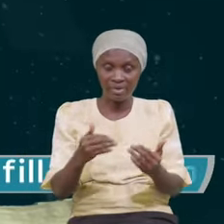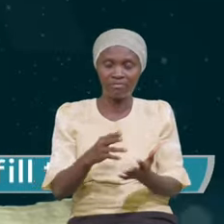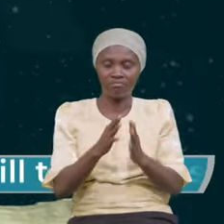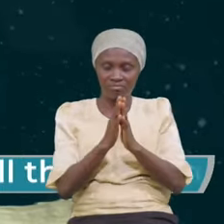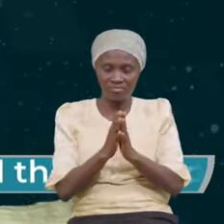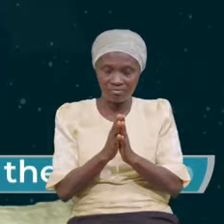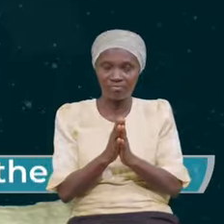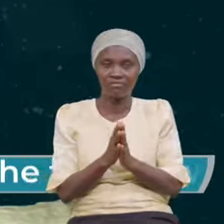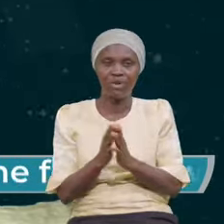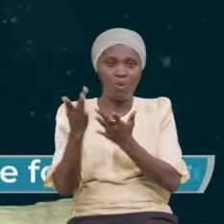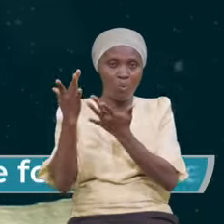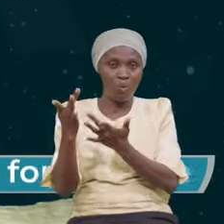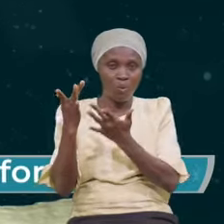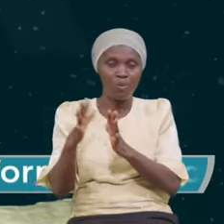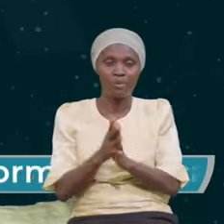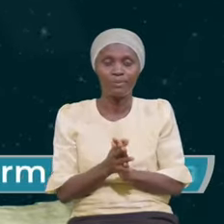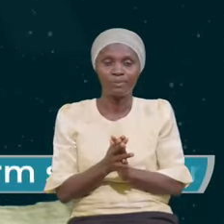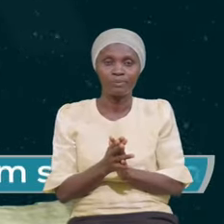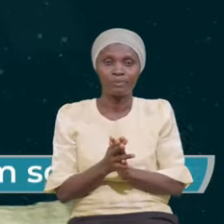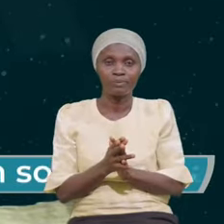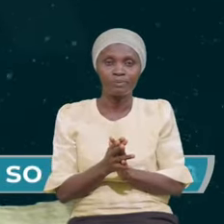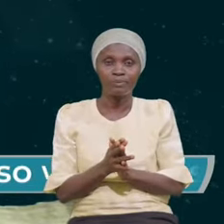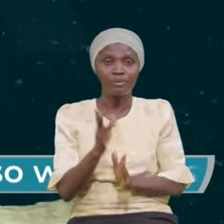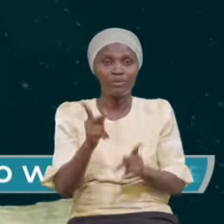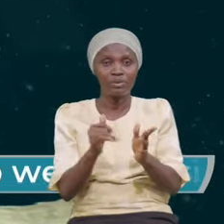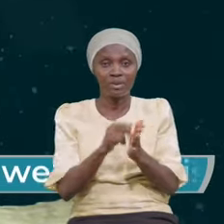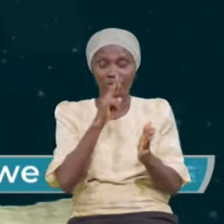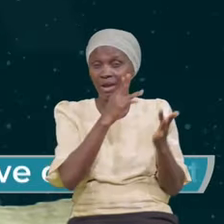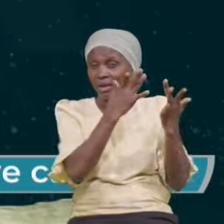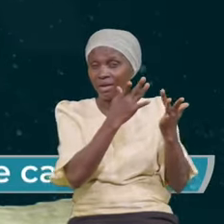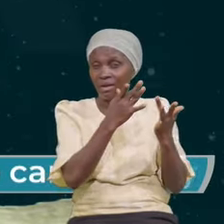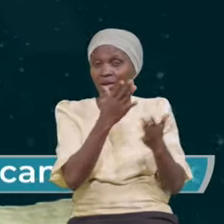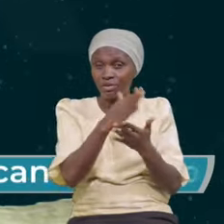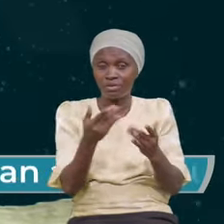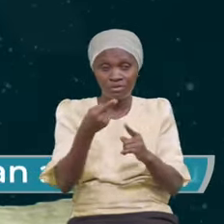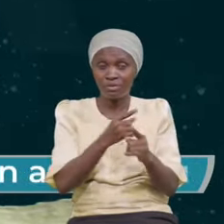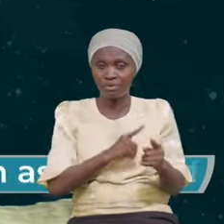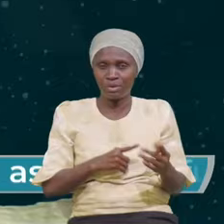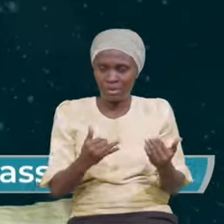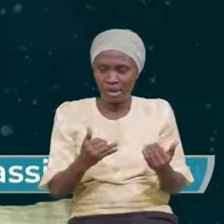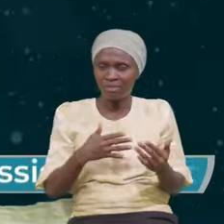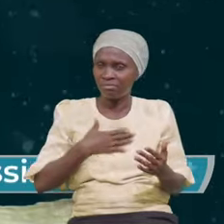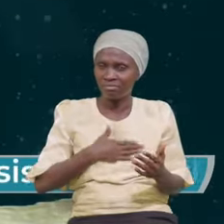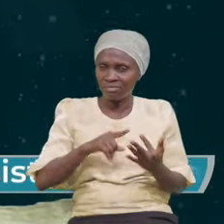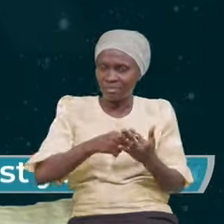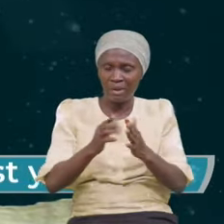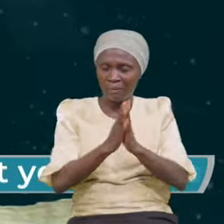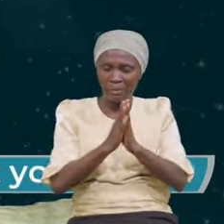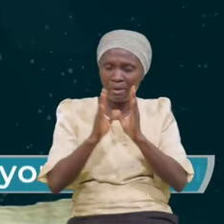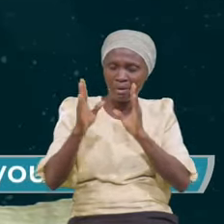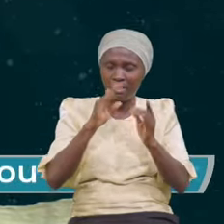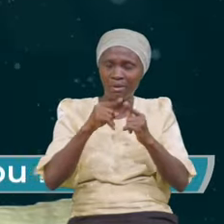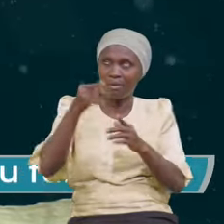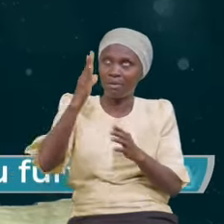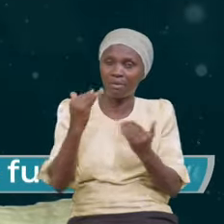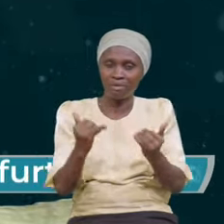And those who are here expecting something from the Lord, please open your mouth and start praying. You can rise and